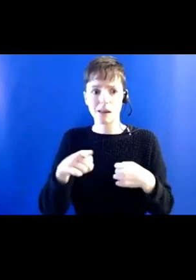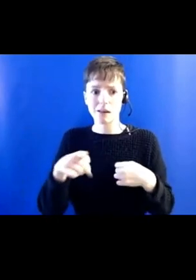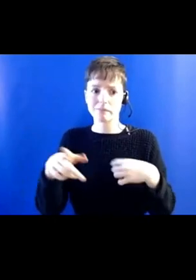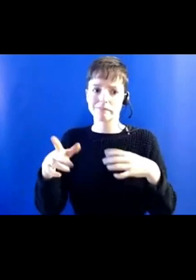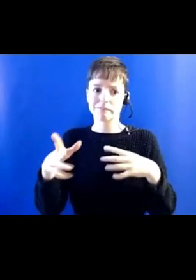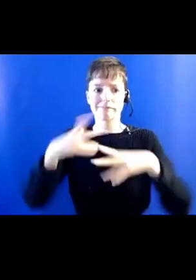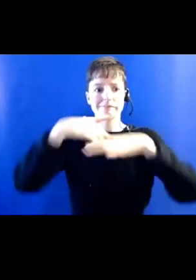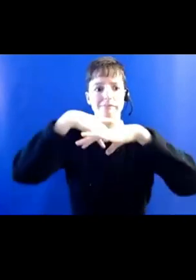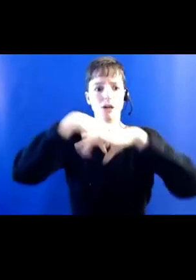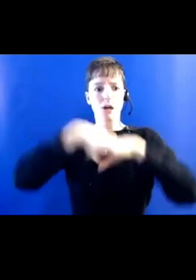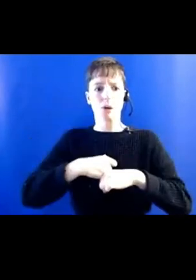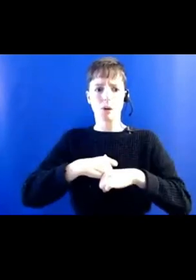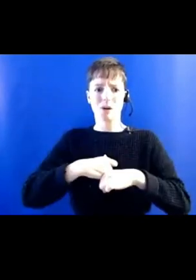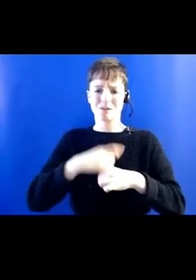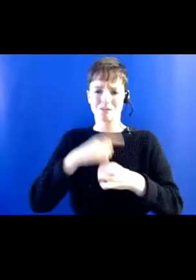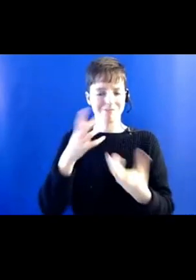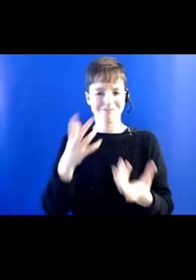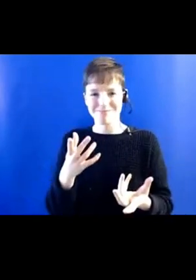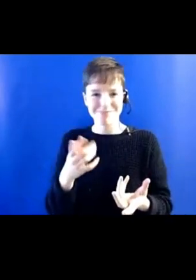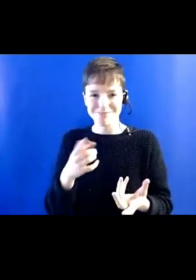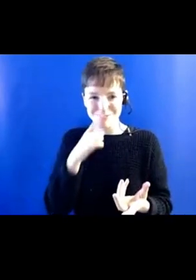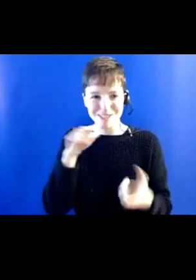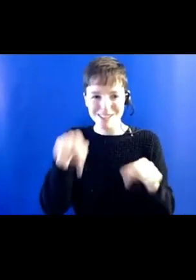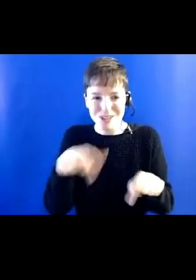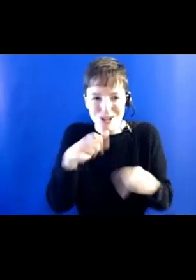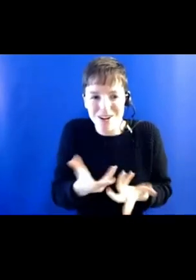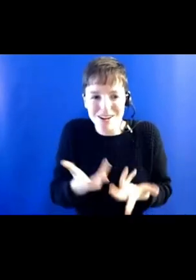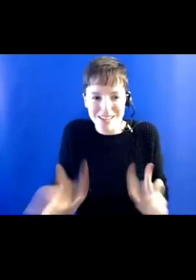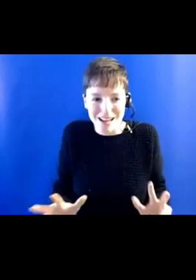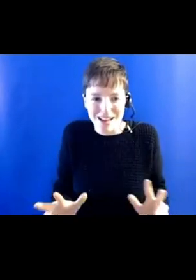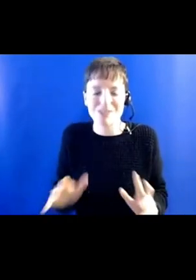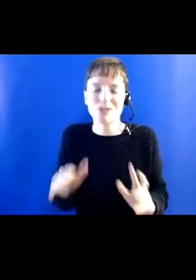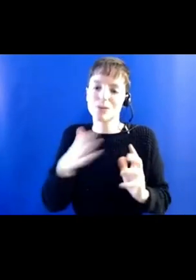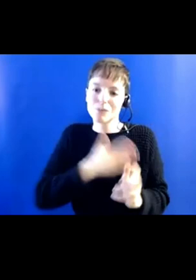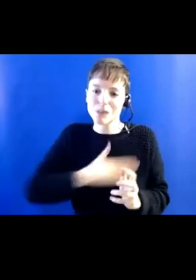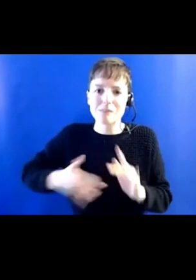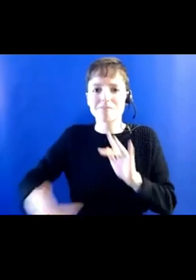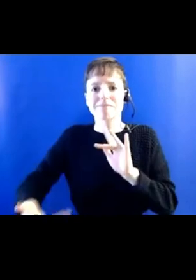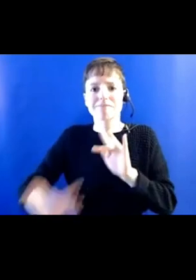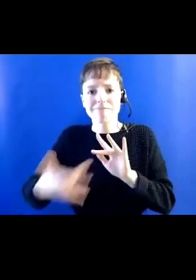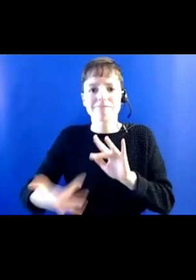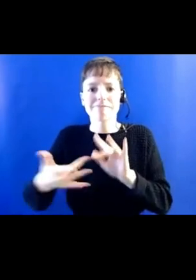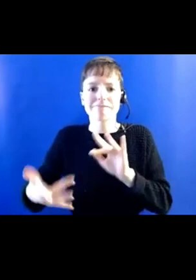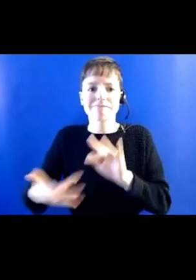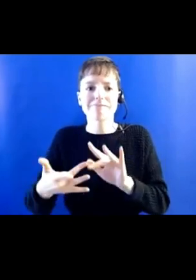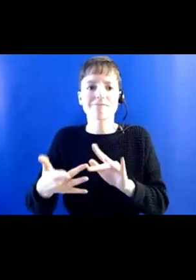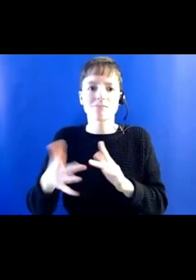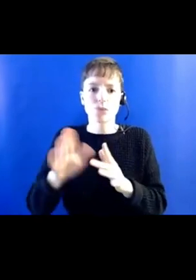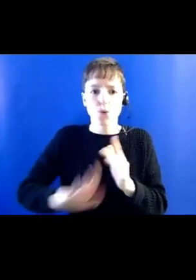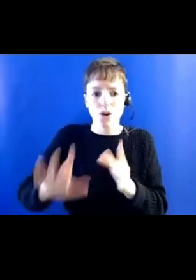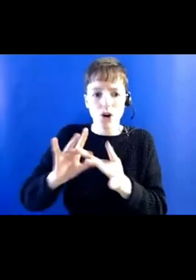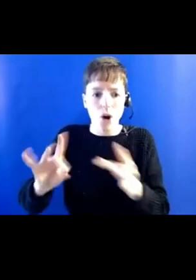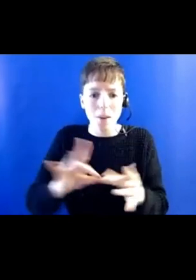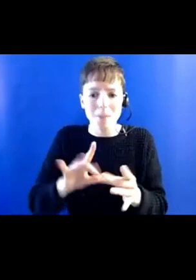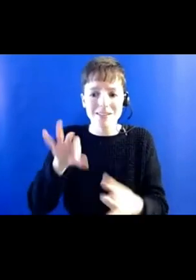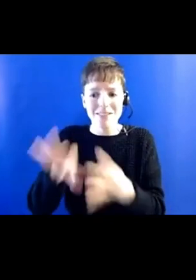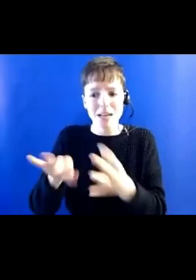is not really a conclusion, obviously. So please keep sending us comments and feedback,